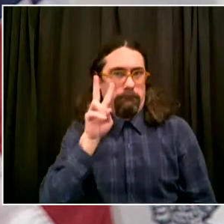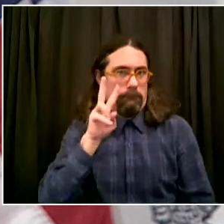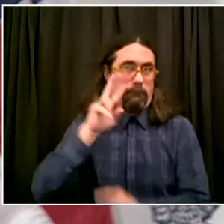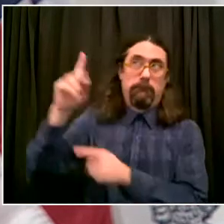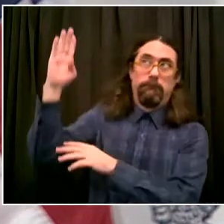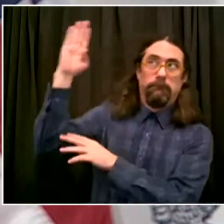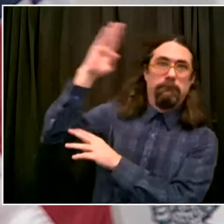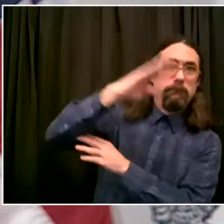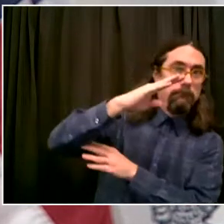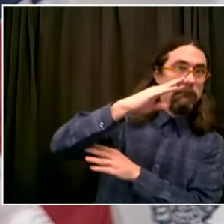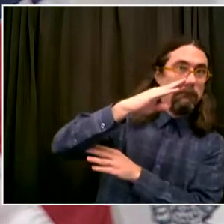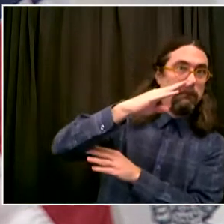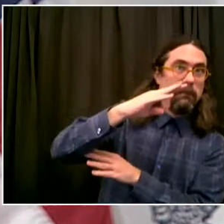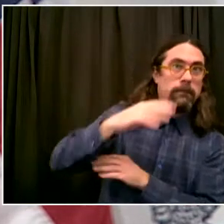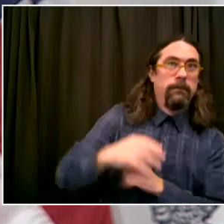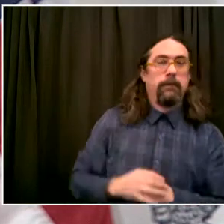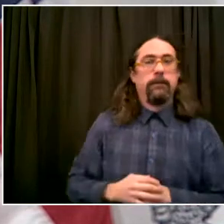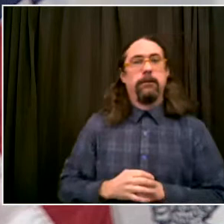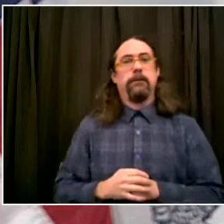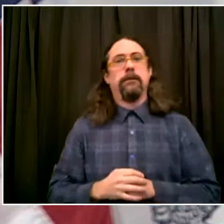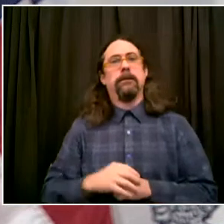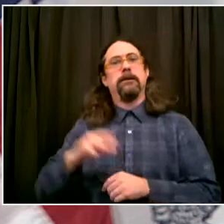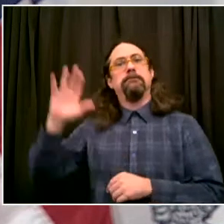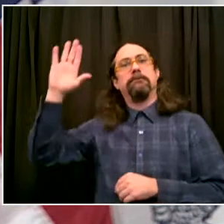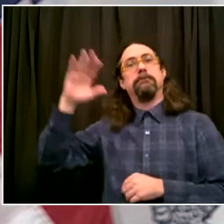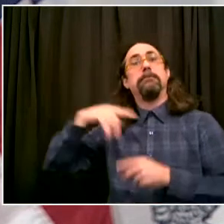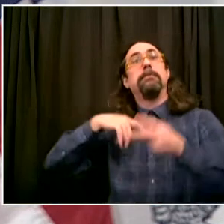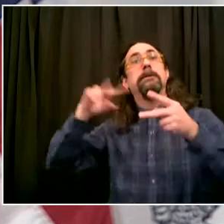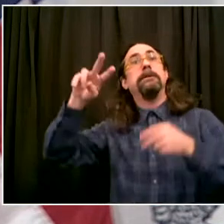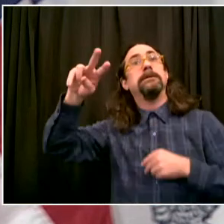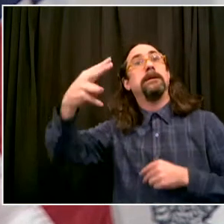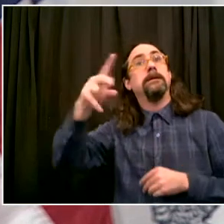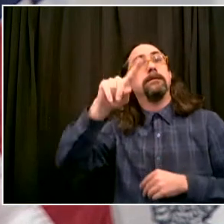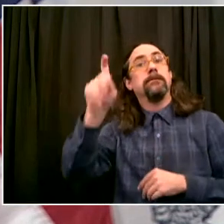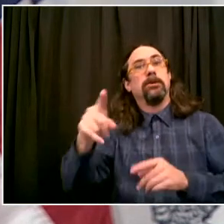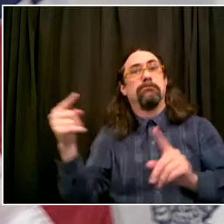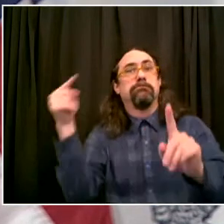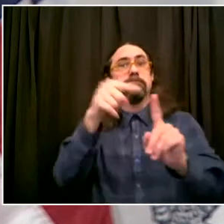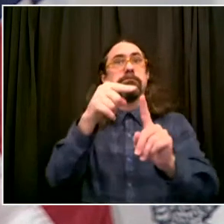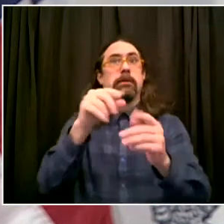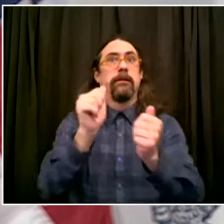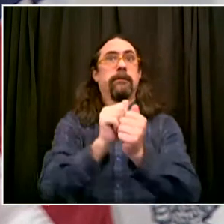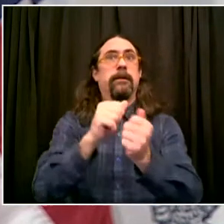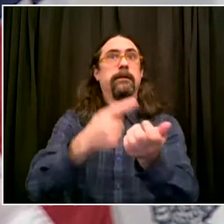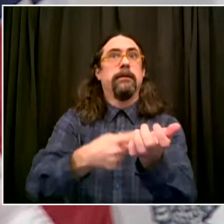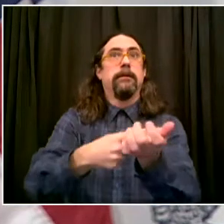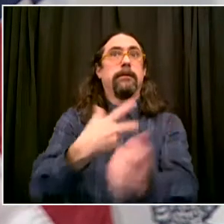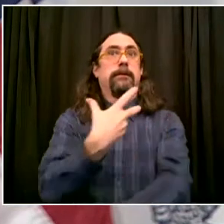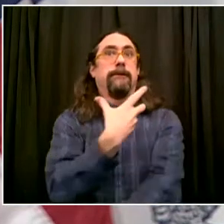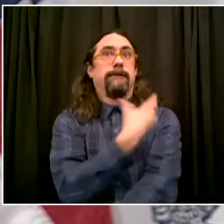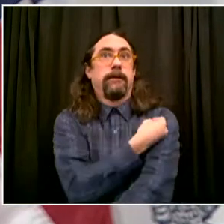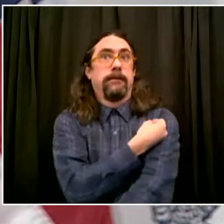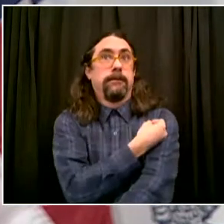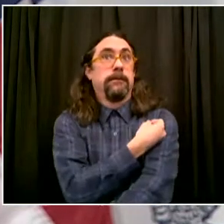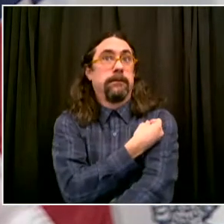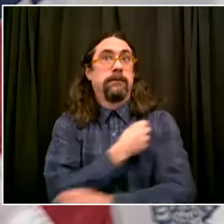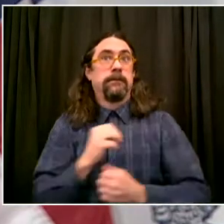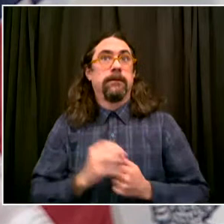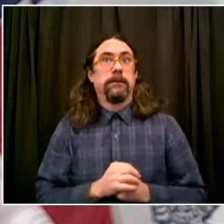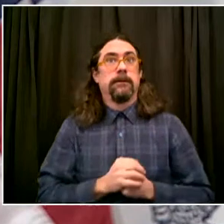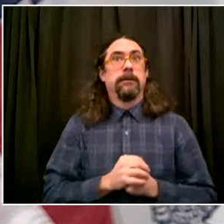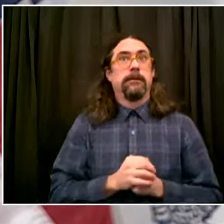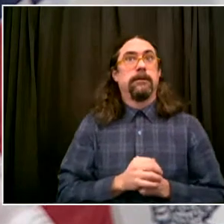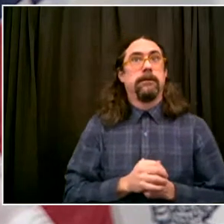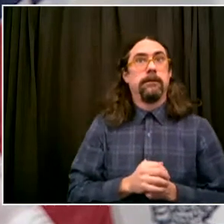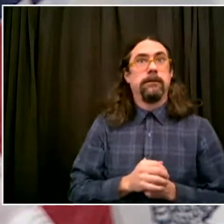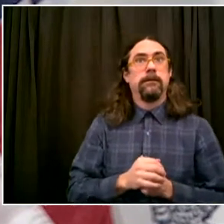vaccine. And you're telling the media, and you're telling television viewers, but have you had any